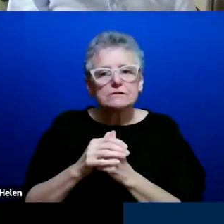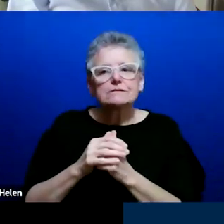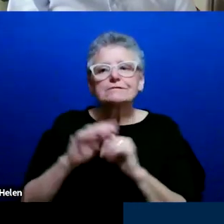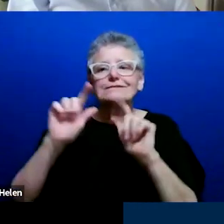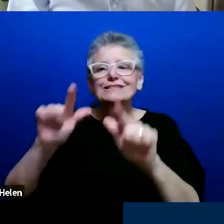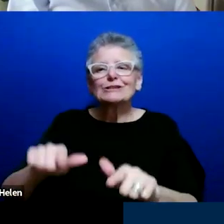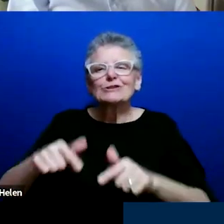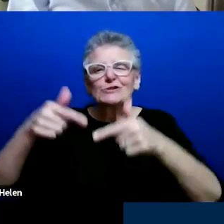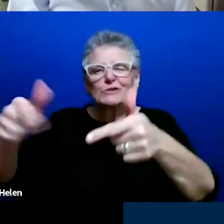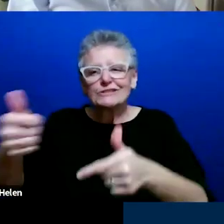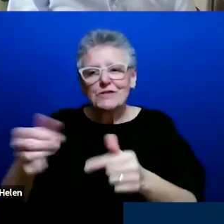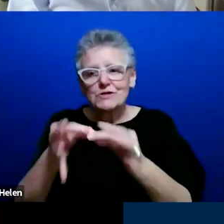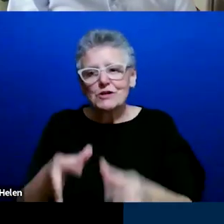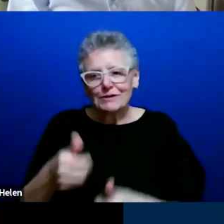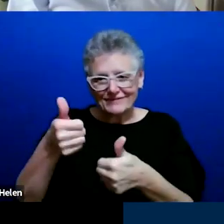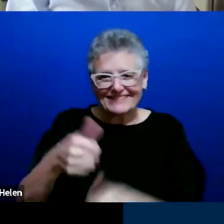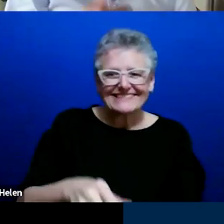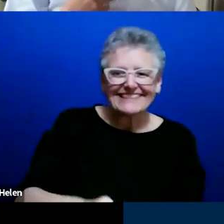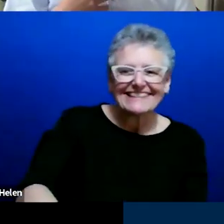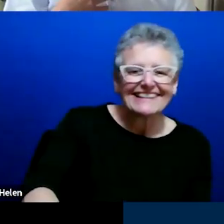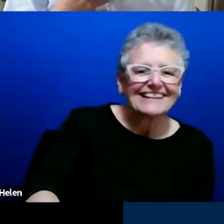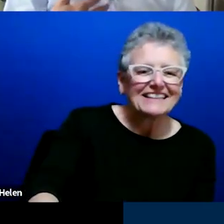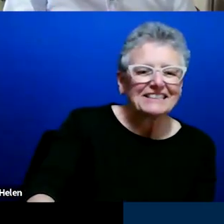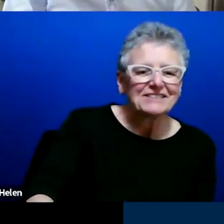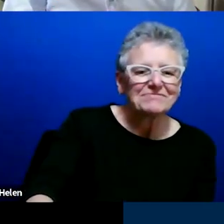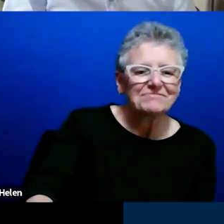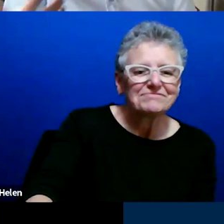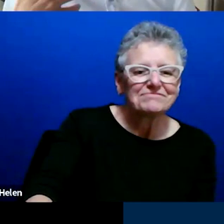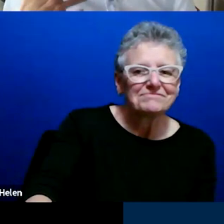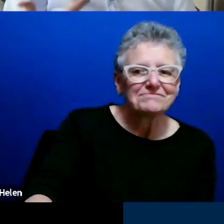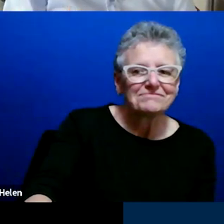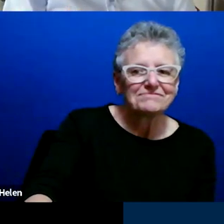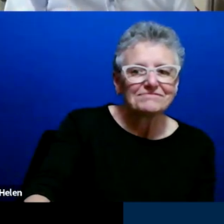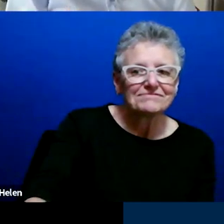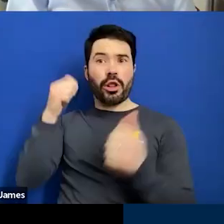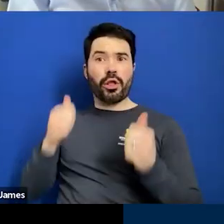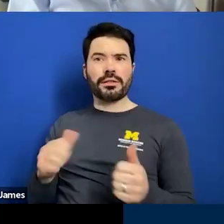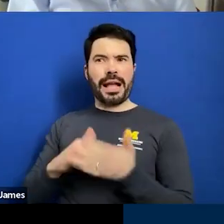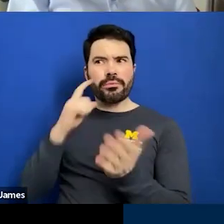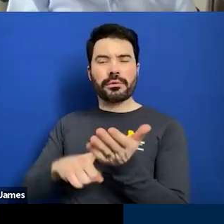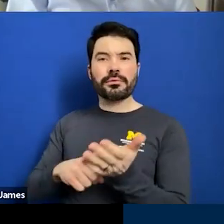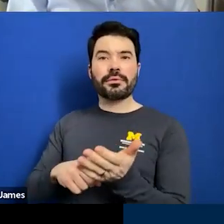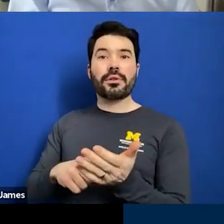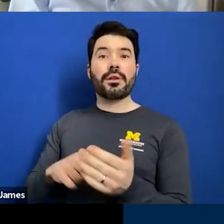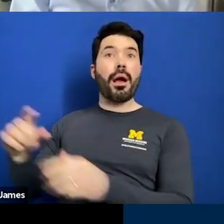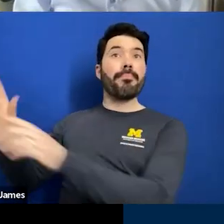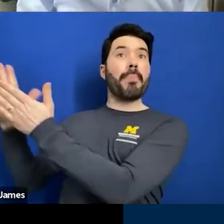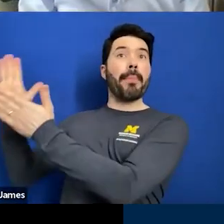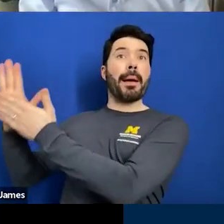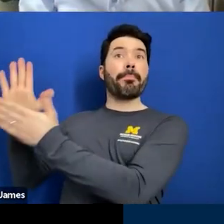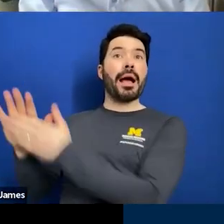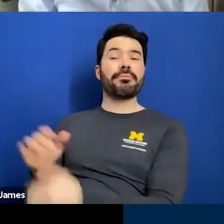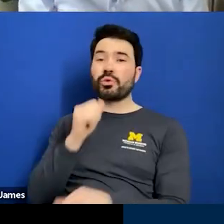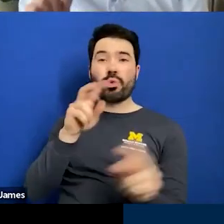Symptoms of pediatric hearing loss. They don't react to noise, they don't startle. This, if mom thinks